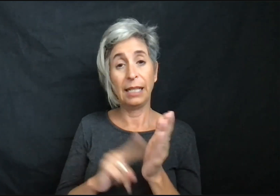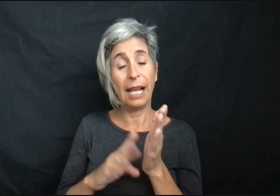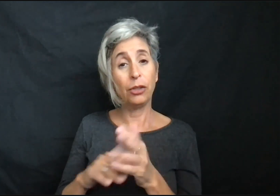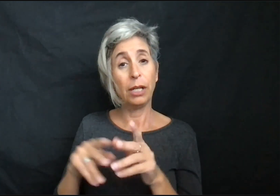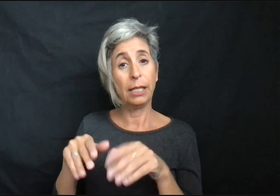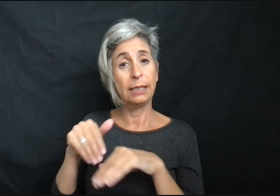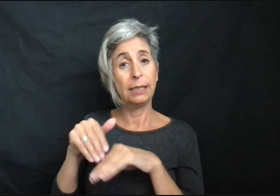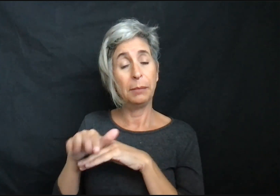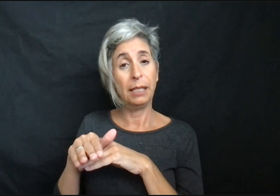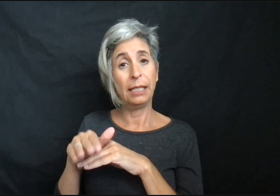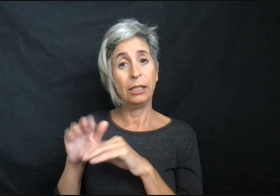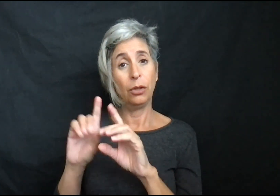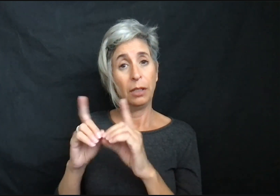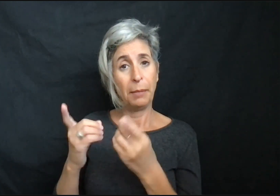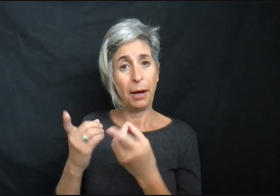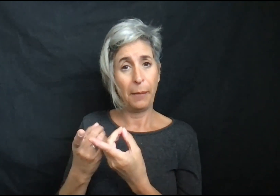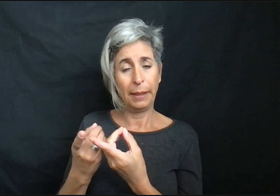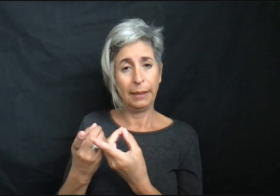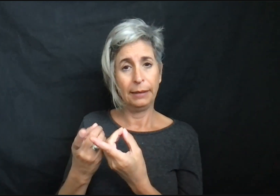permit.